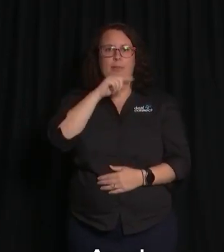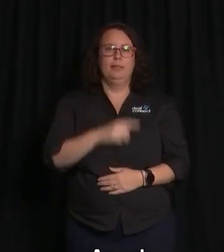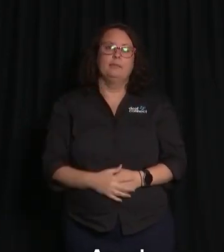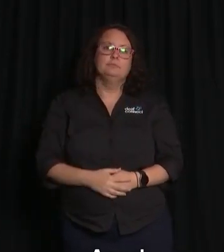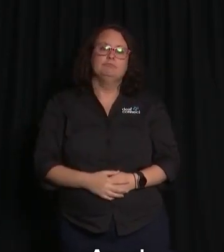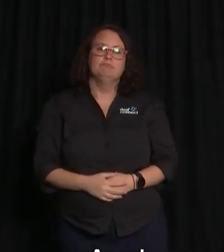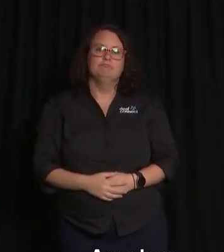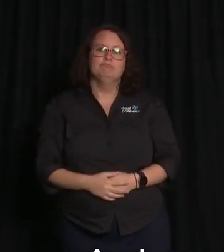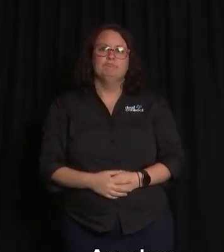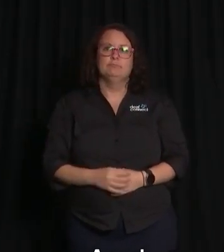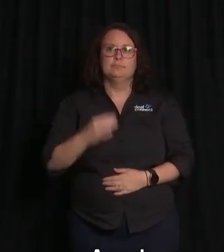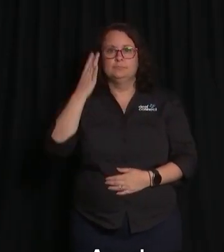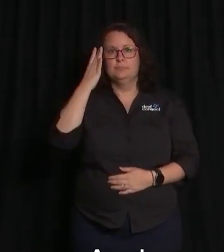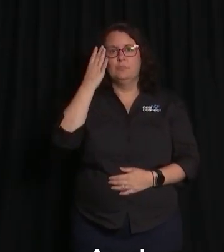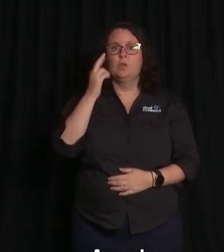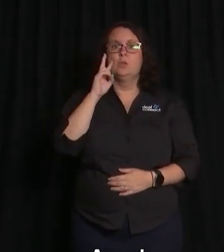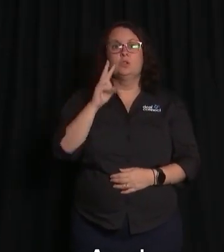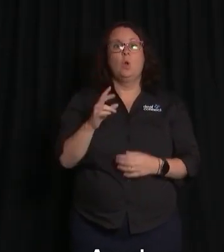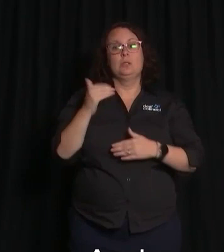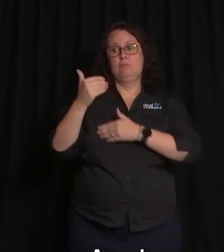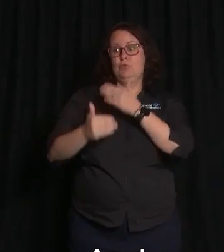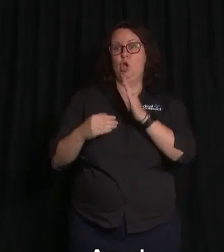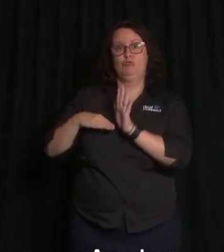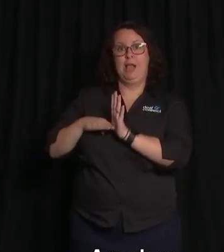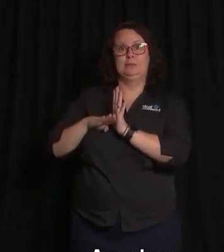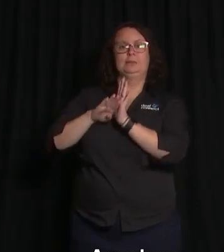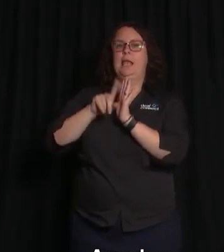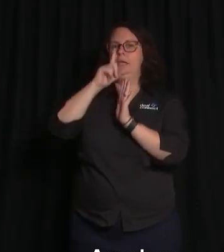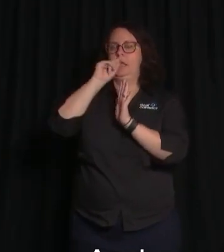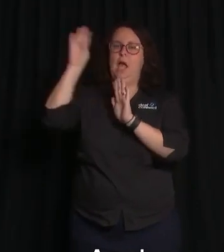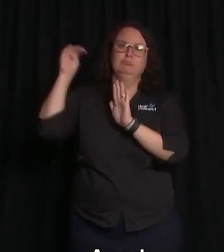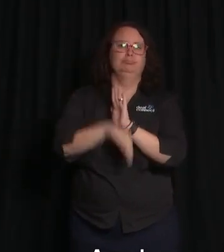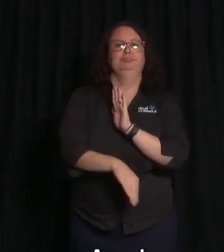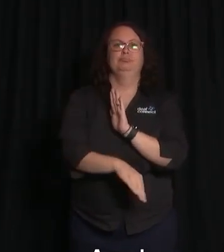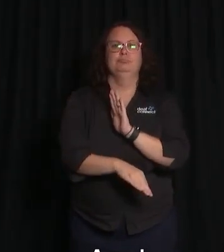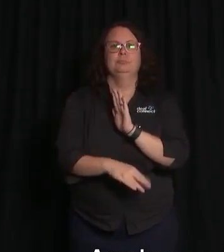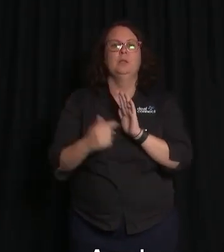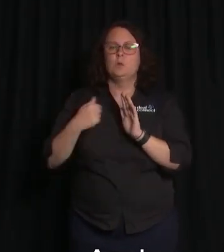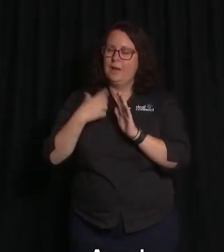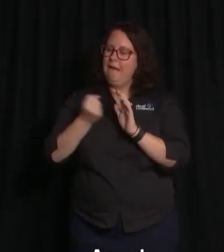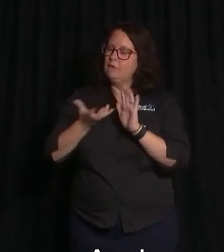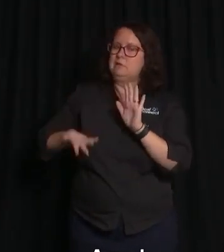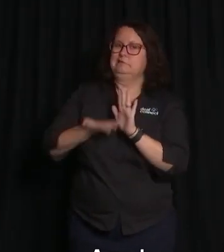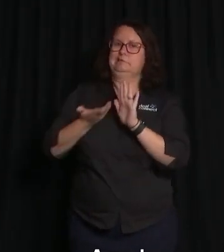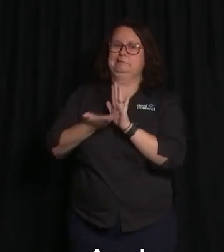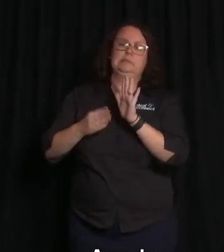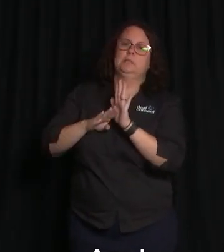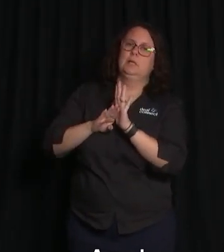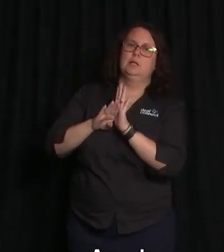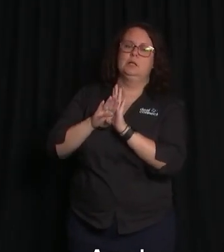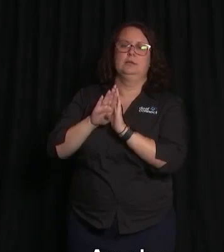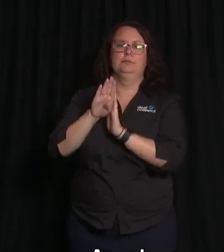story of the fragility of progress and the need to staunchly defend it and vigorously advance it. So the task ahead of us is